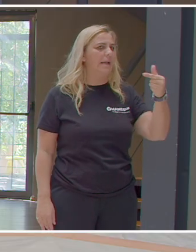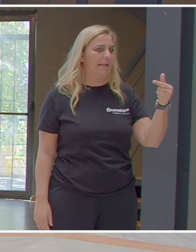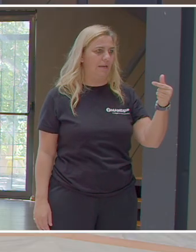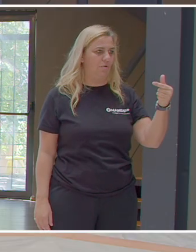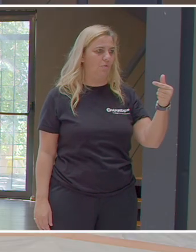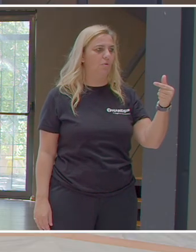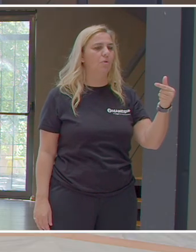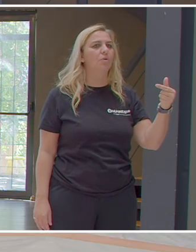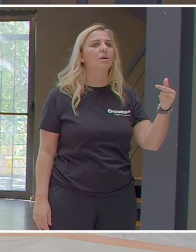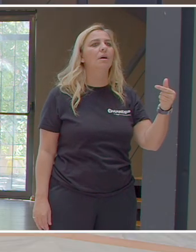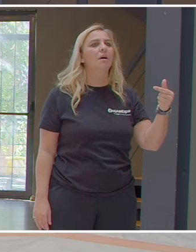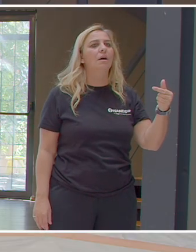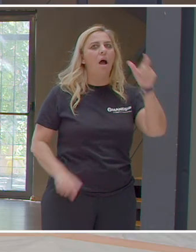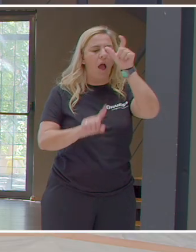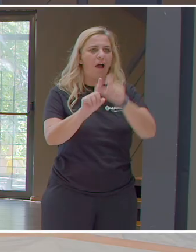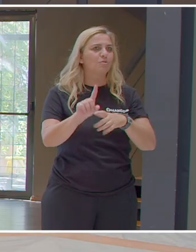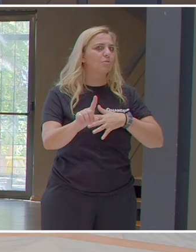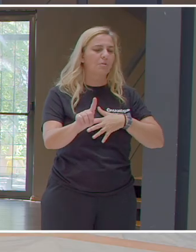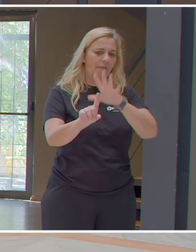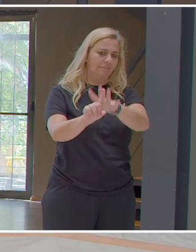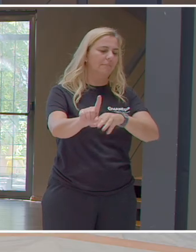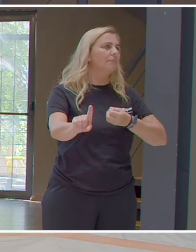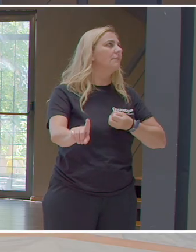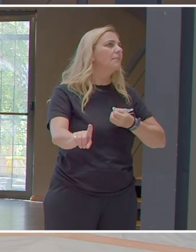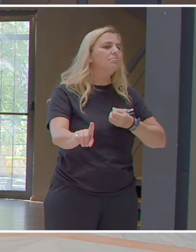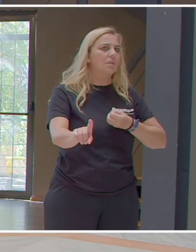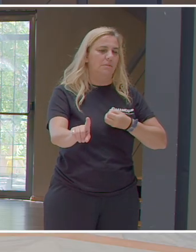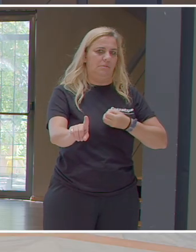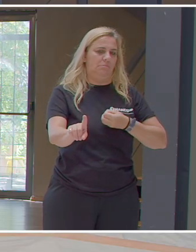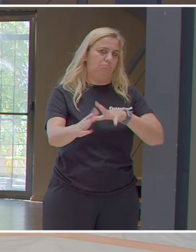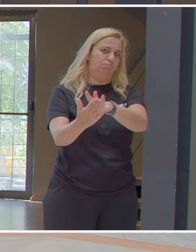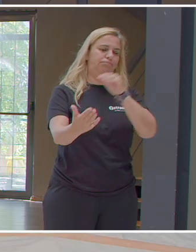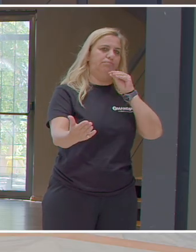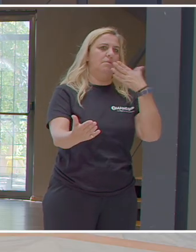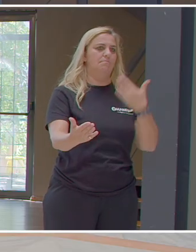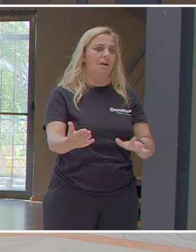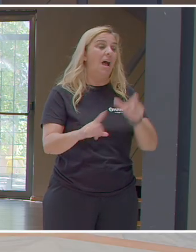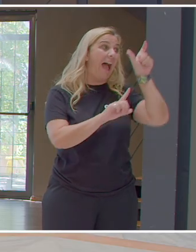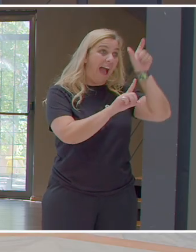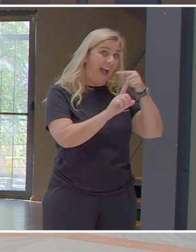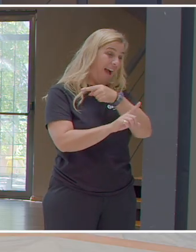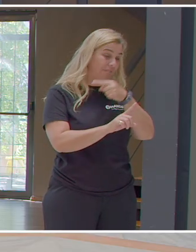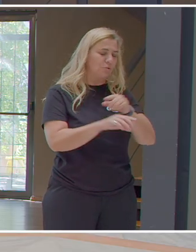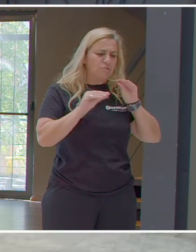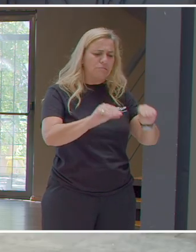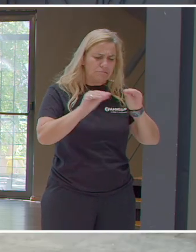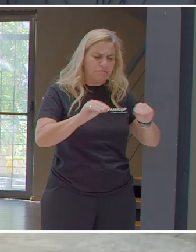he's been inspiring me so much because he really works for educating people